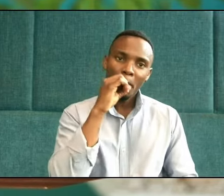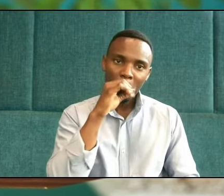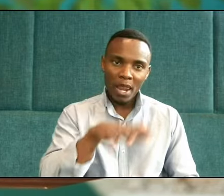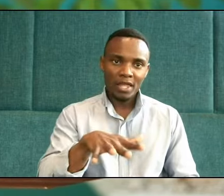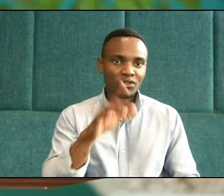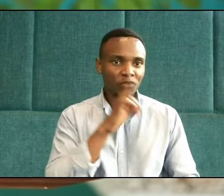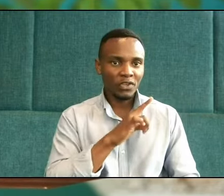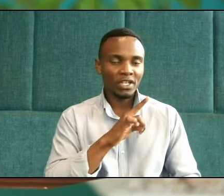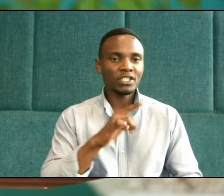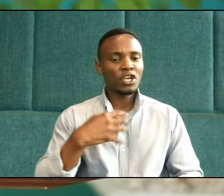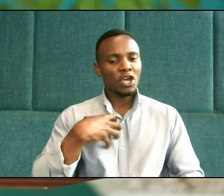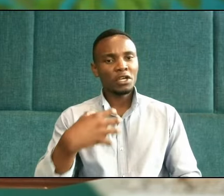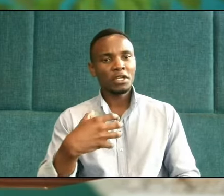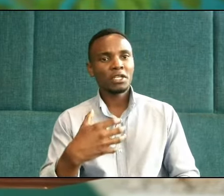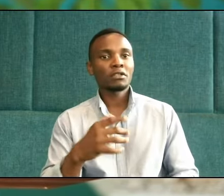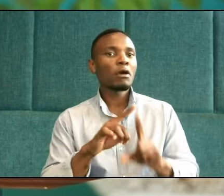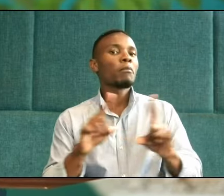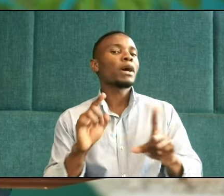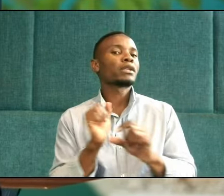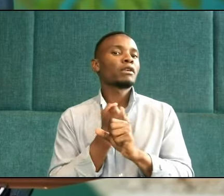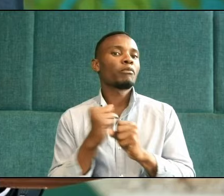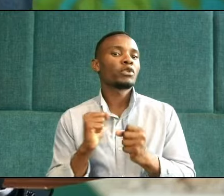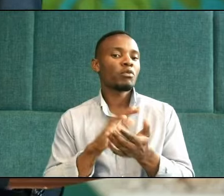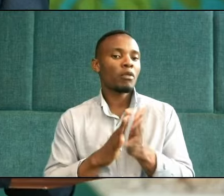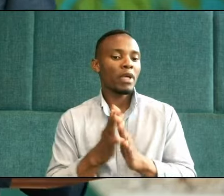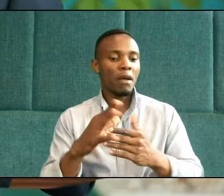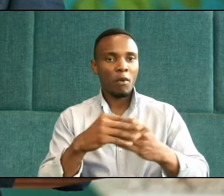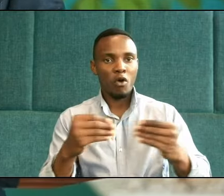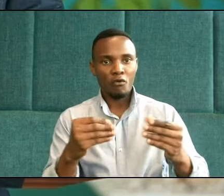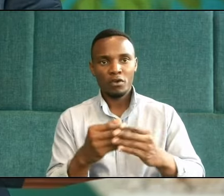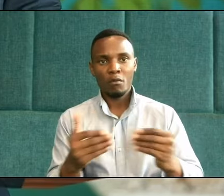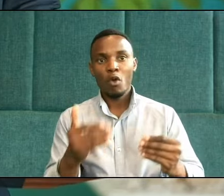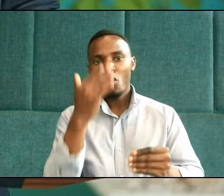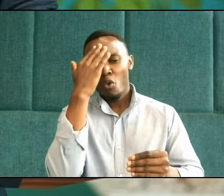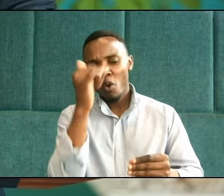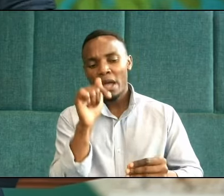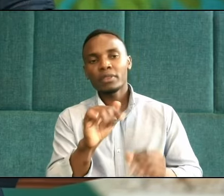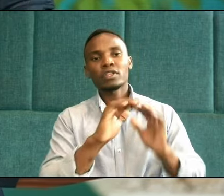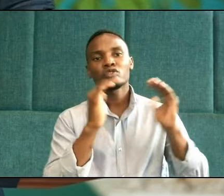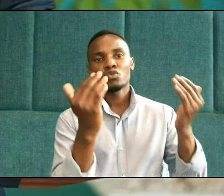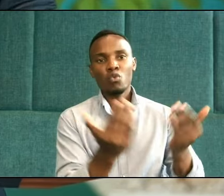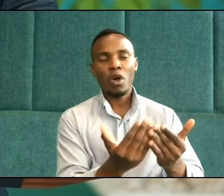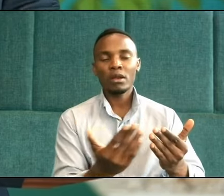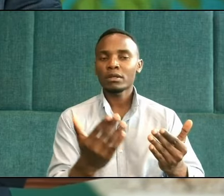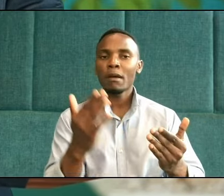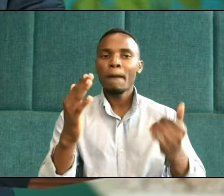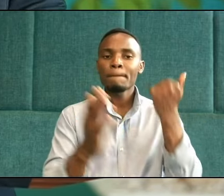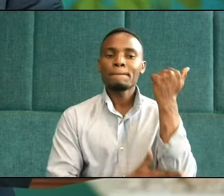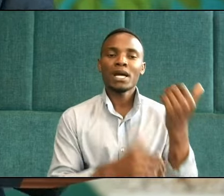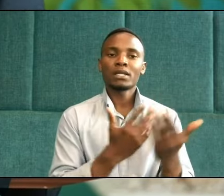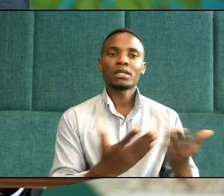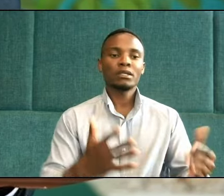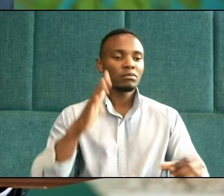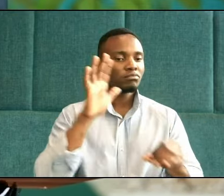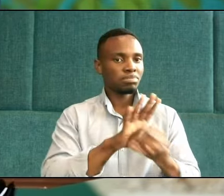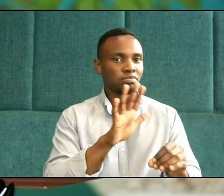world that is full of bad things, where the evil one is planning many things